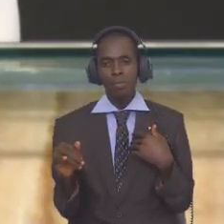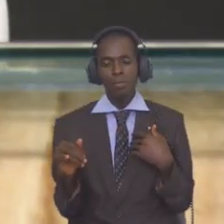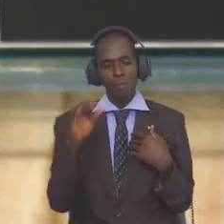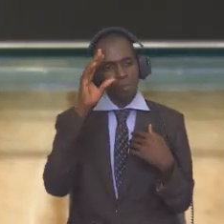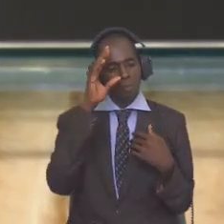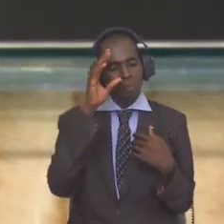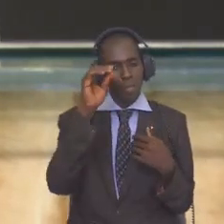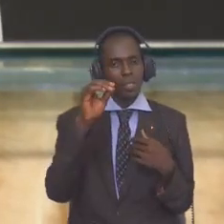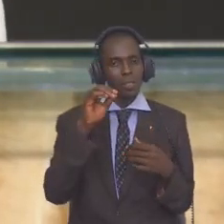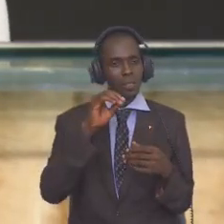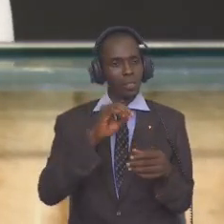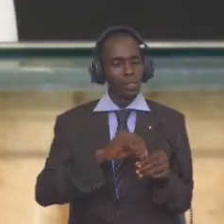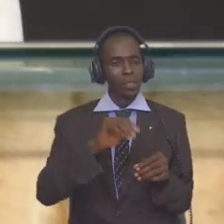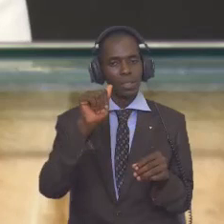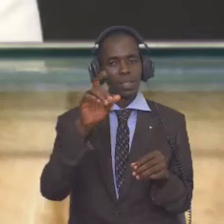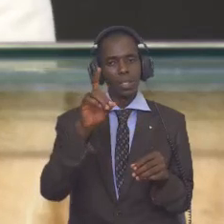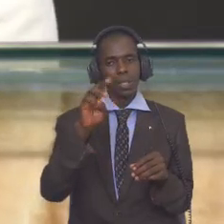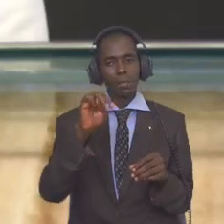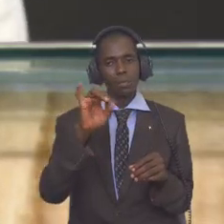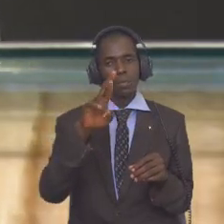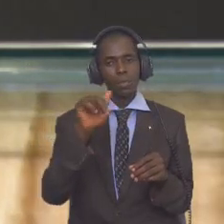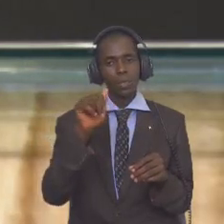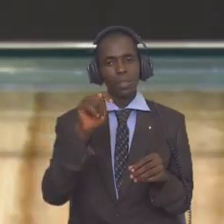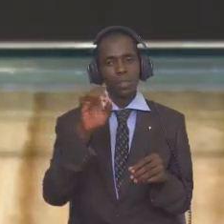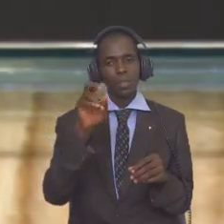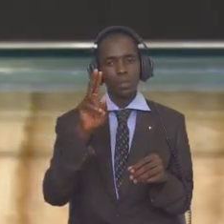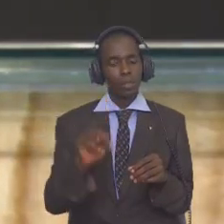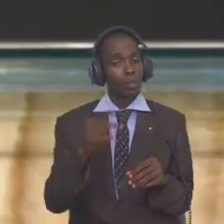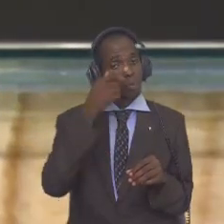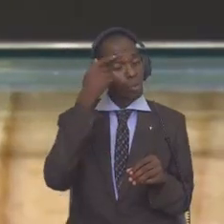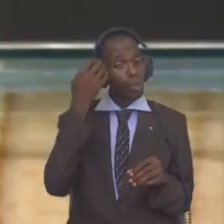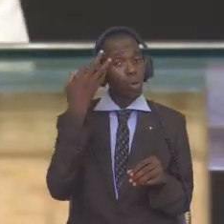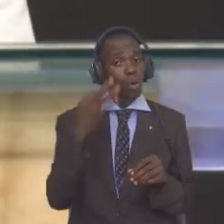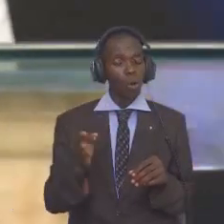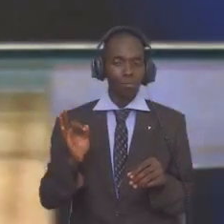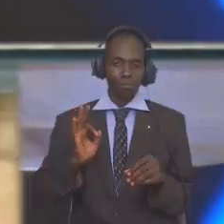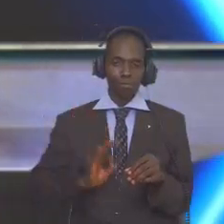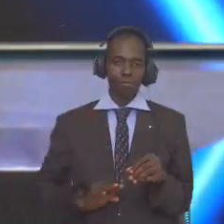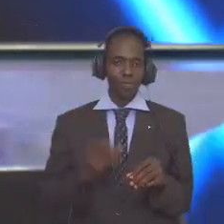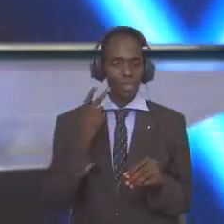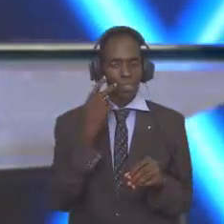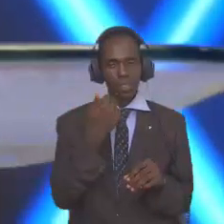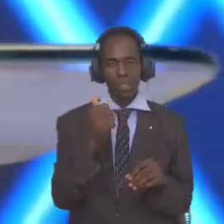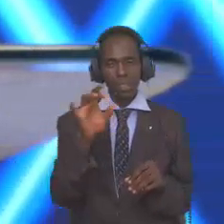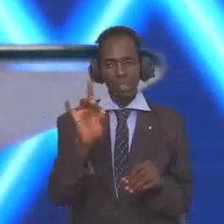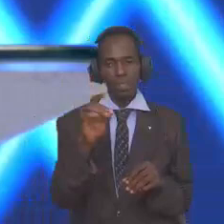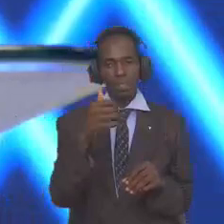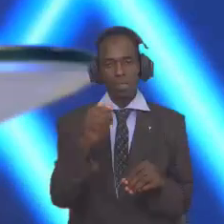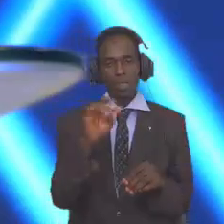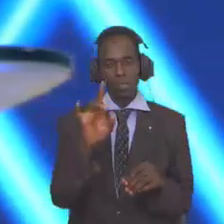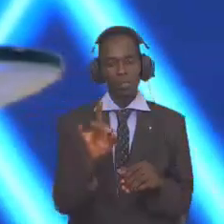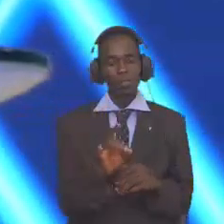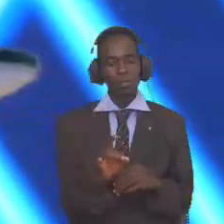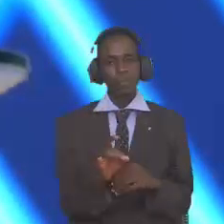admiration because of advantage. Look at verse 18. In verse